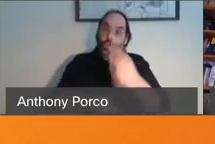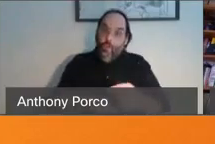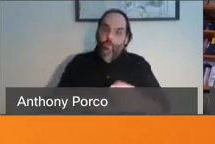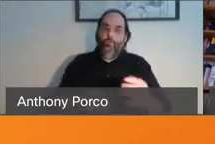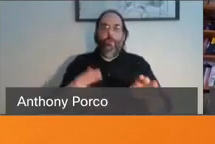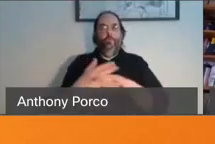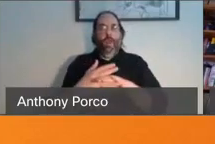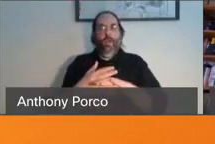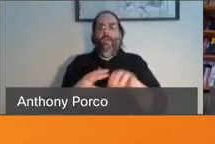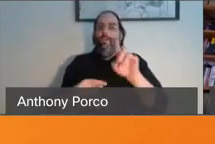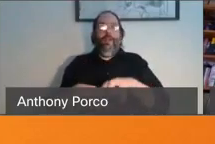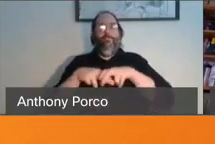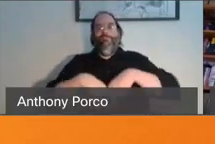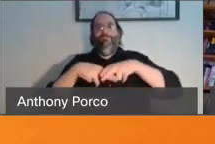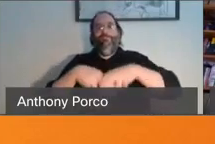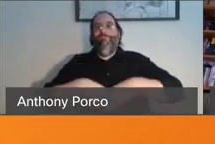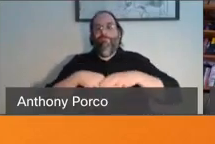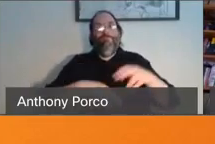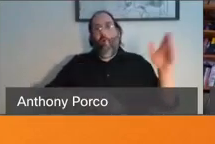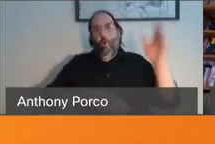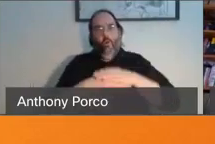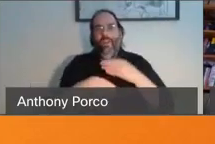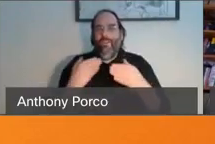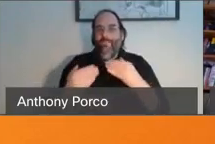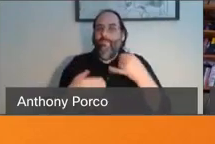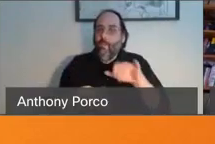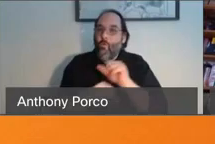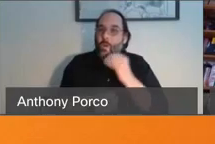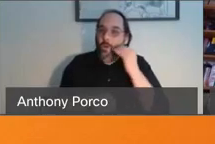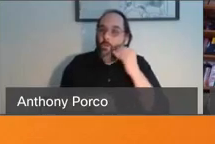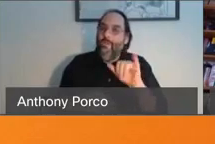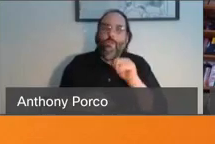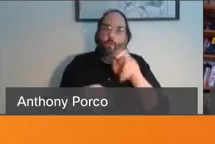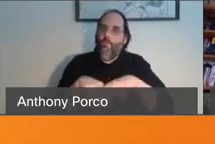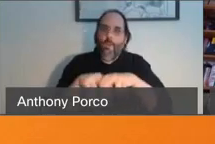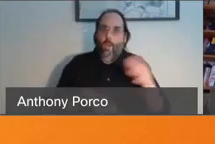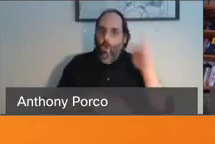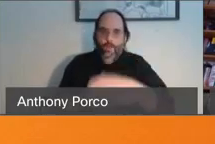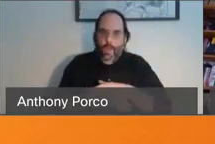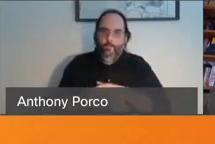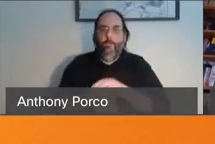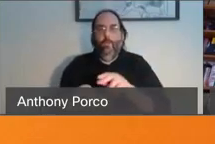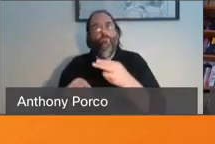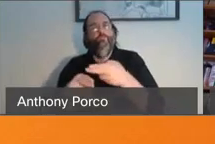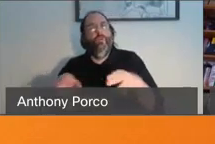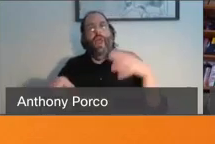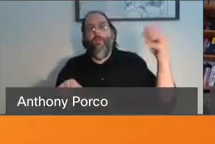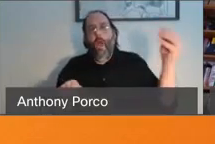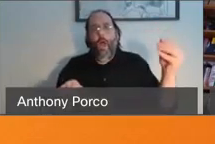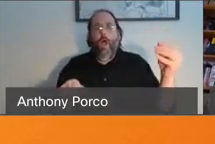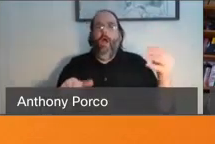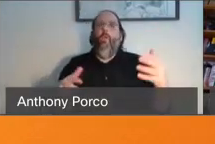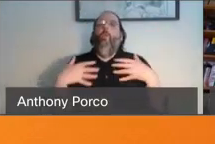work day. You can't sit at your desk all day, even if you are in the house. Also, take a short walk outside and get some fresh